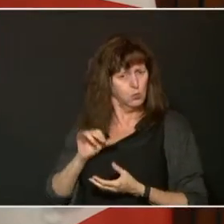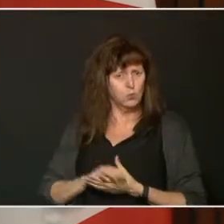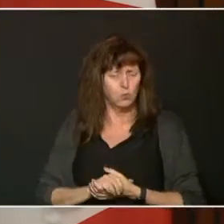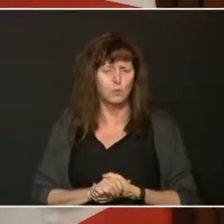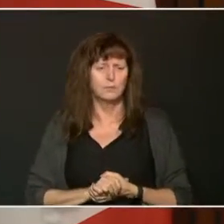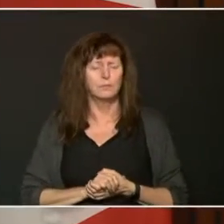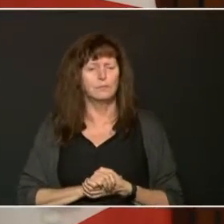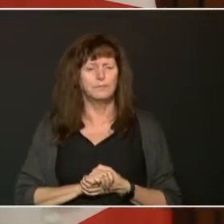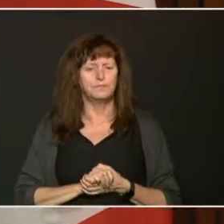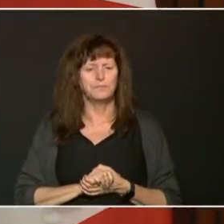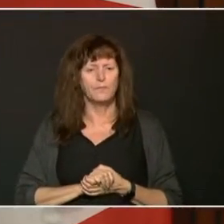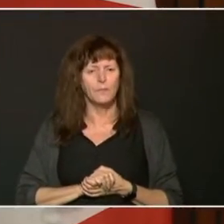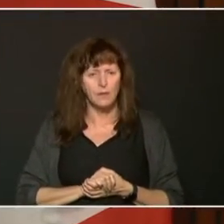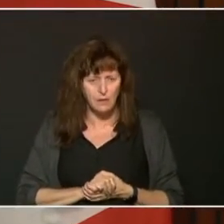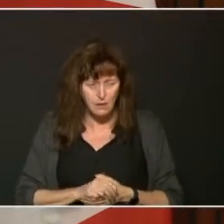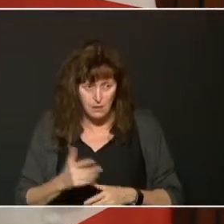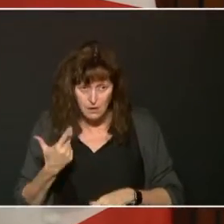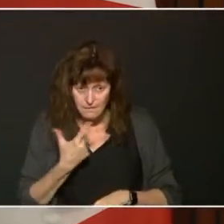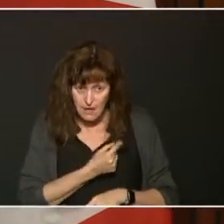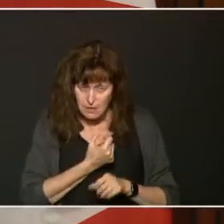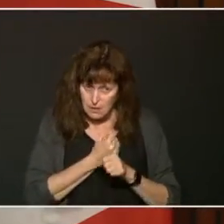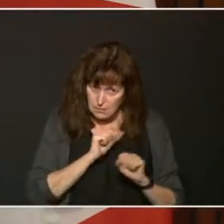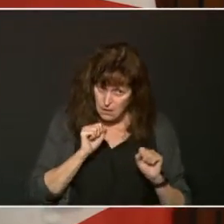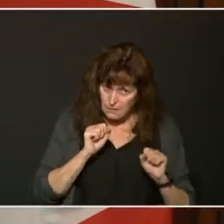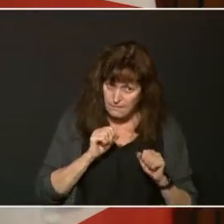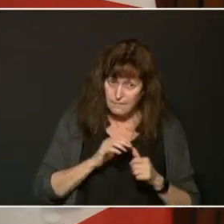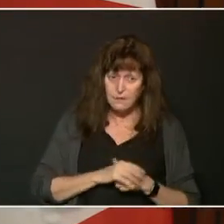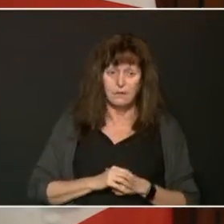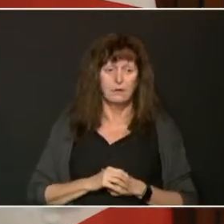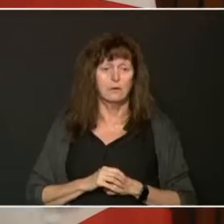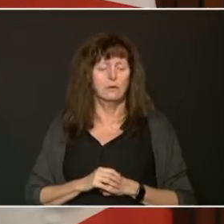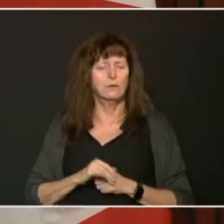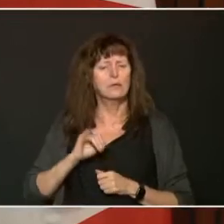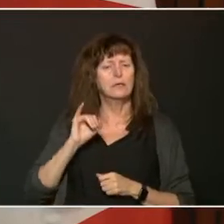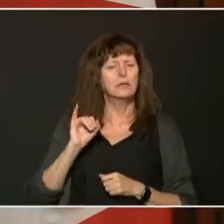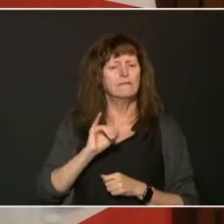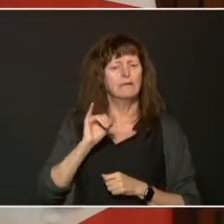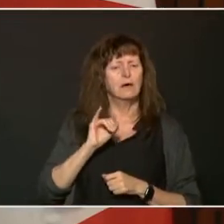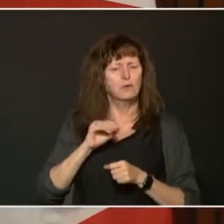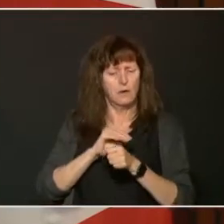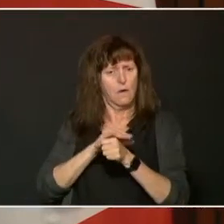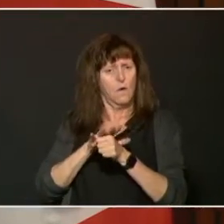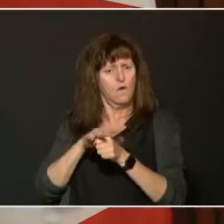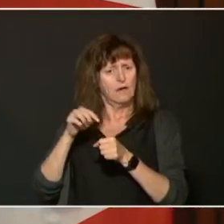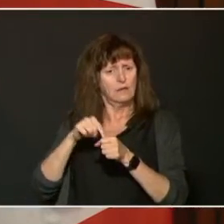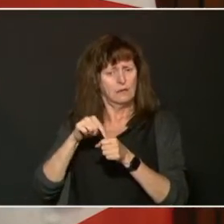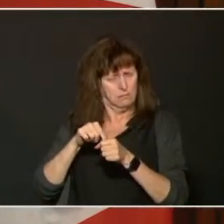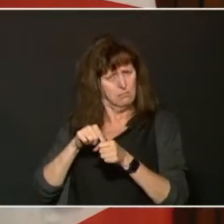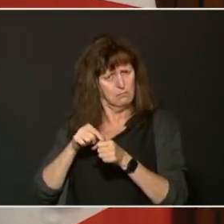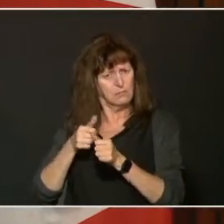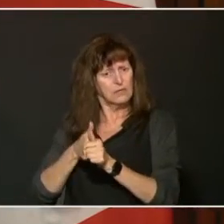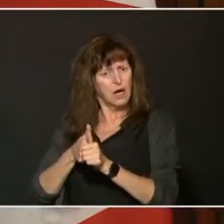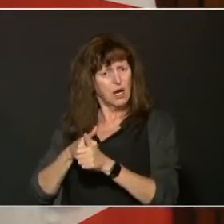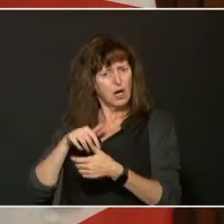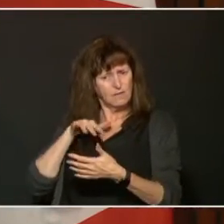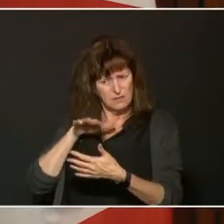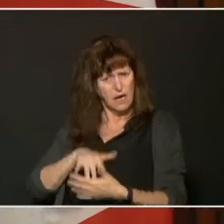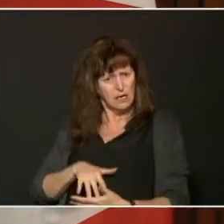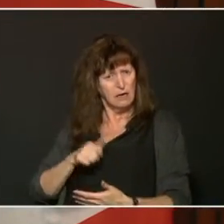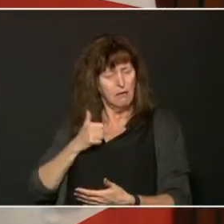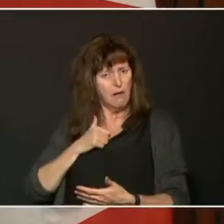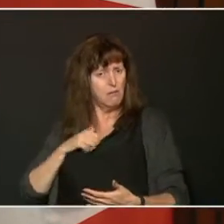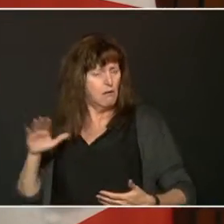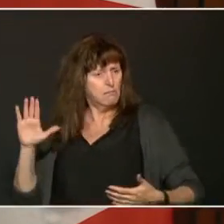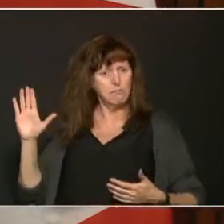of course the epidemiology of the infection in Canada. So at this point, there is no recommendation for a booster dose